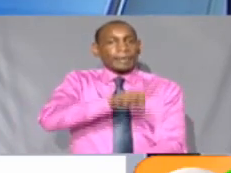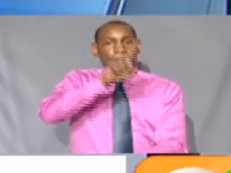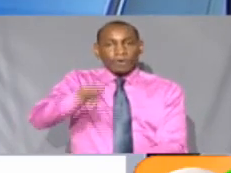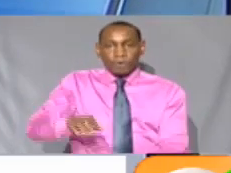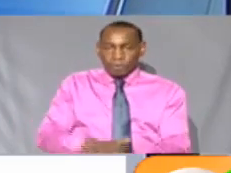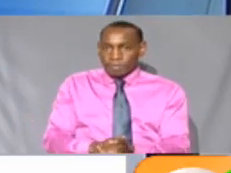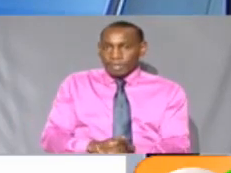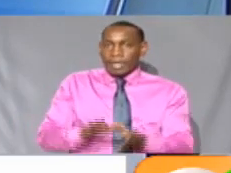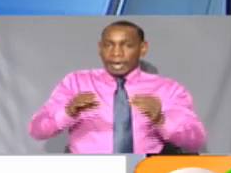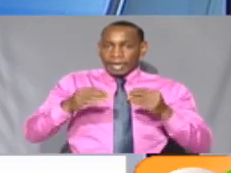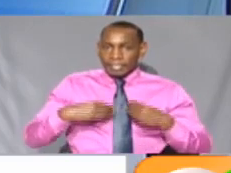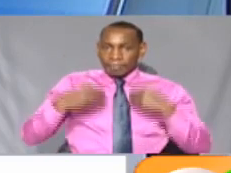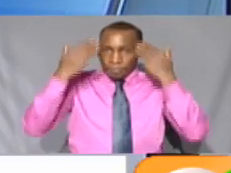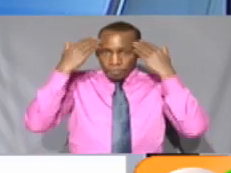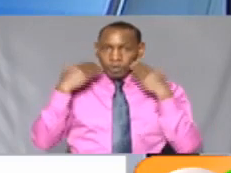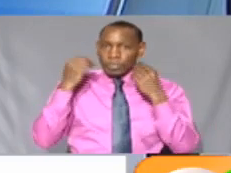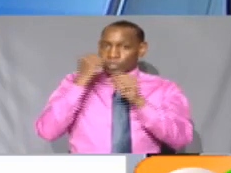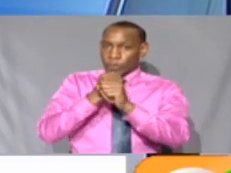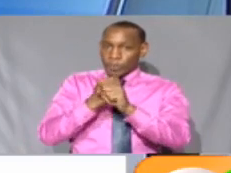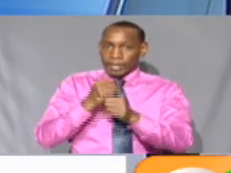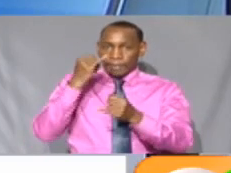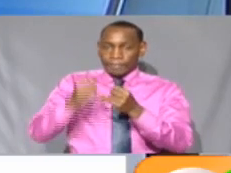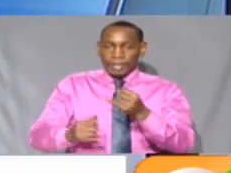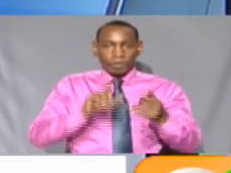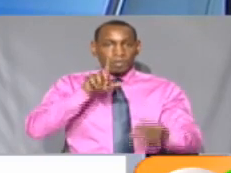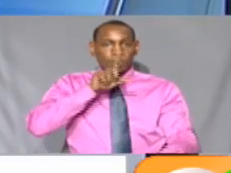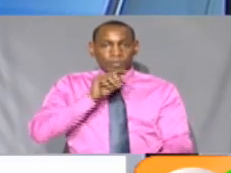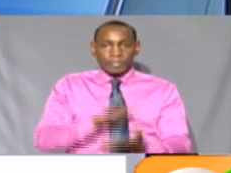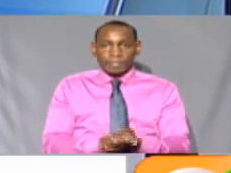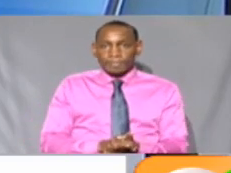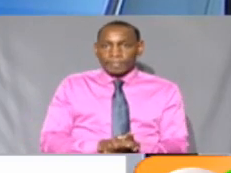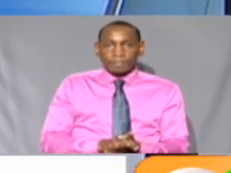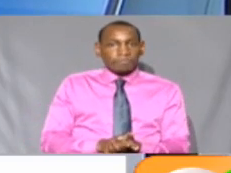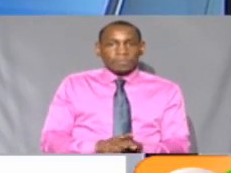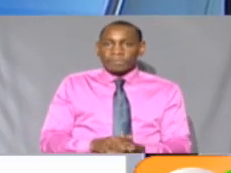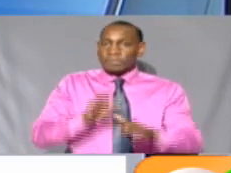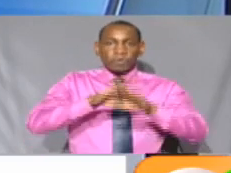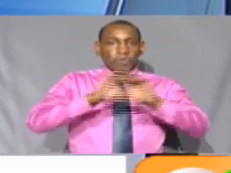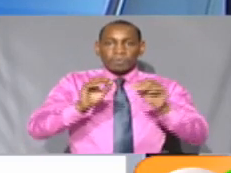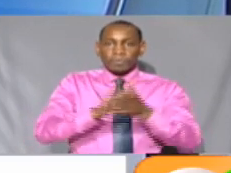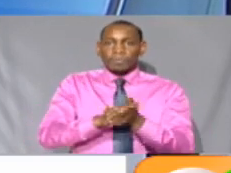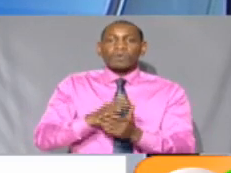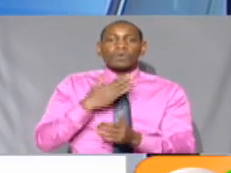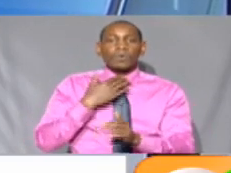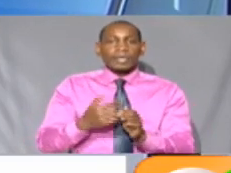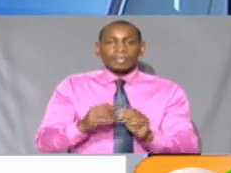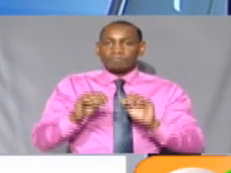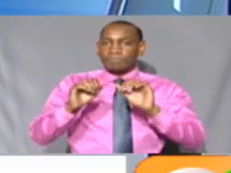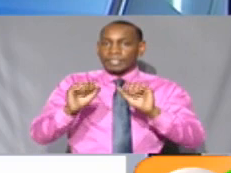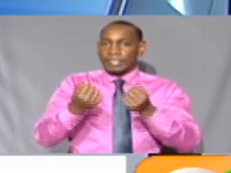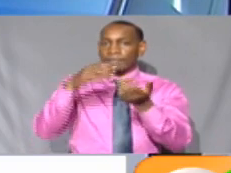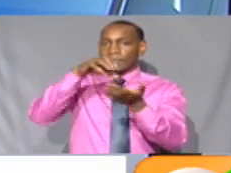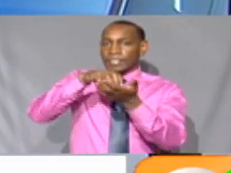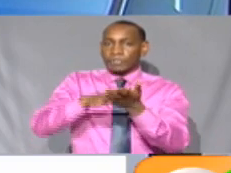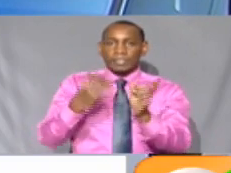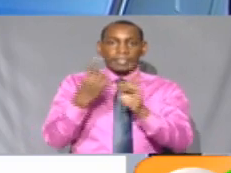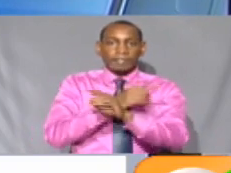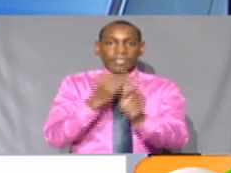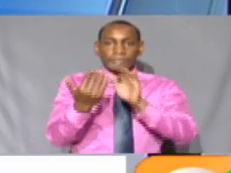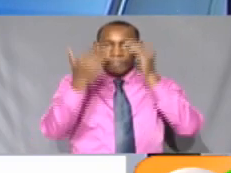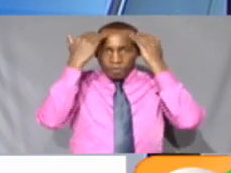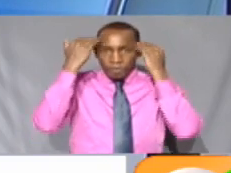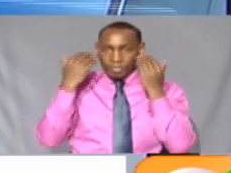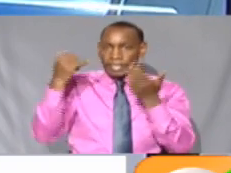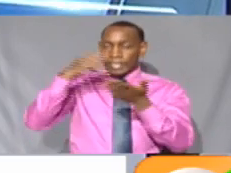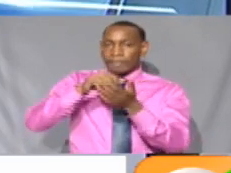Give the court its work. One last one. Mwalimu Katebe says, it's not all rosy. They just came to save face. The difference, says, in a court case